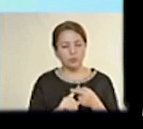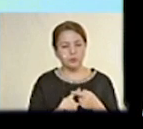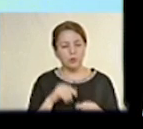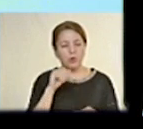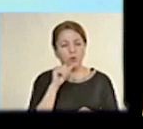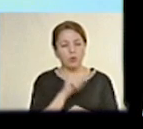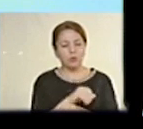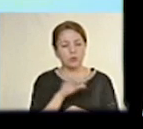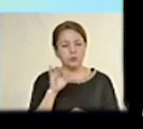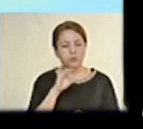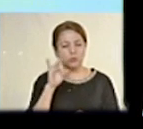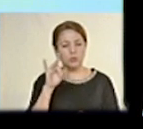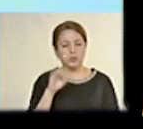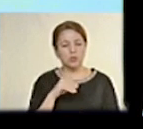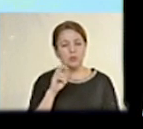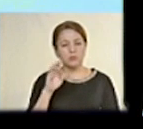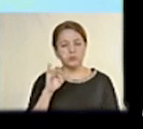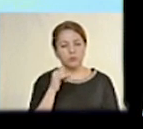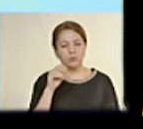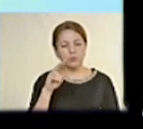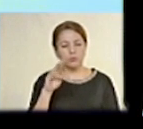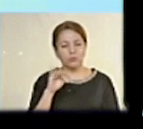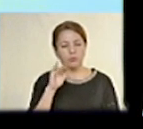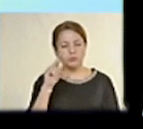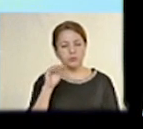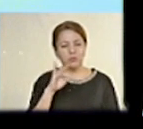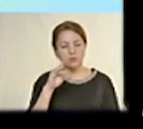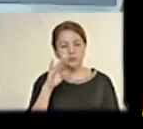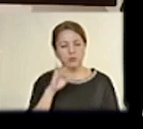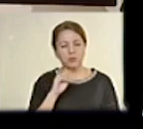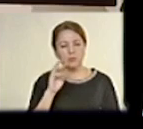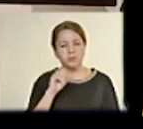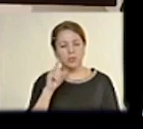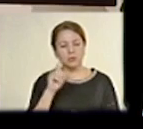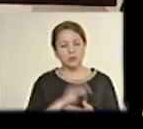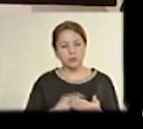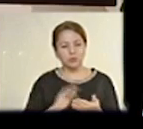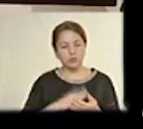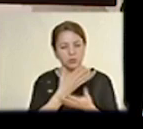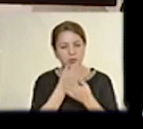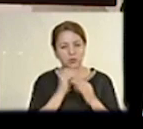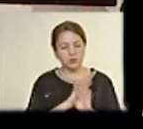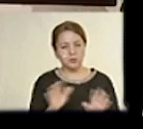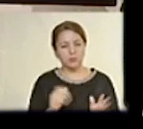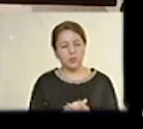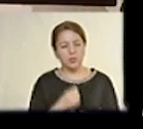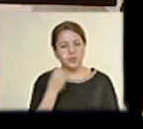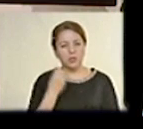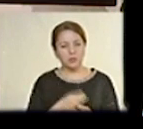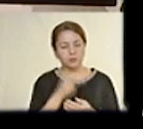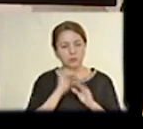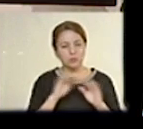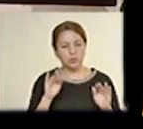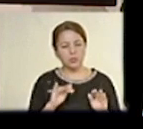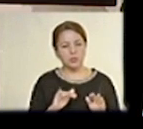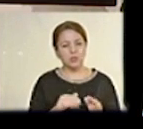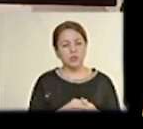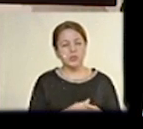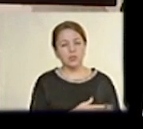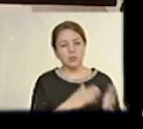suratga, bo'luvchisini esa maxrajga yozib qo'yishni yodingizdan chiqarmang. Qaysi o'quvchilar? Endi